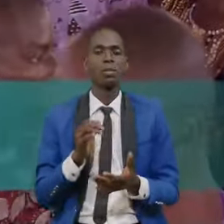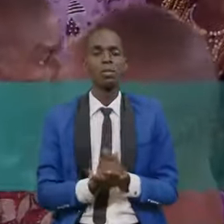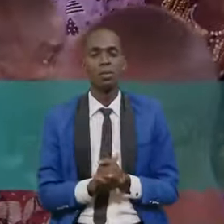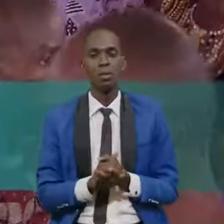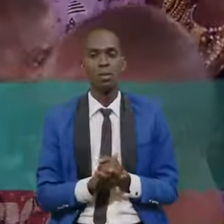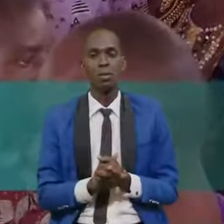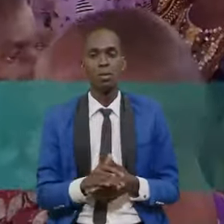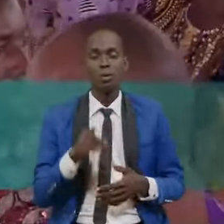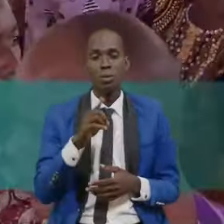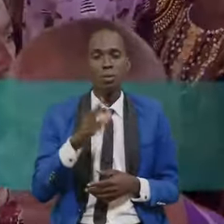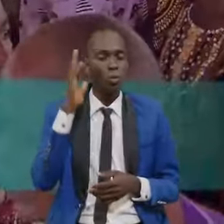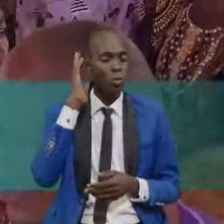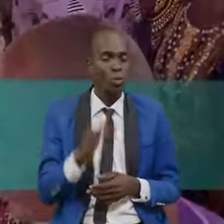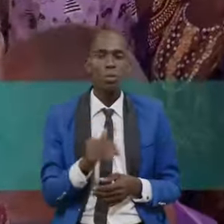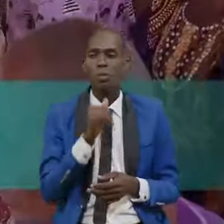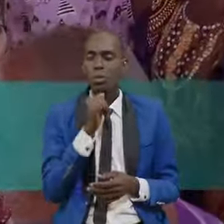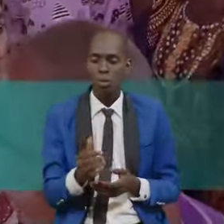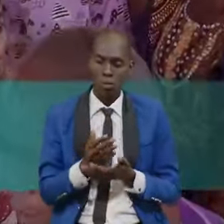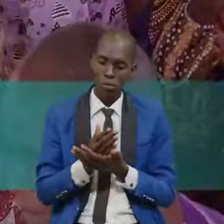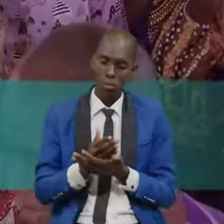not cast off